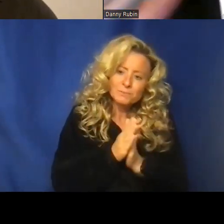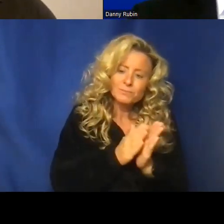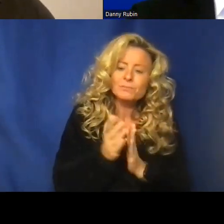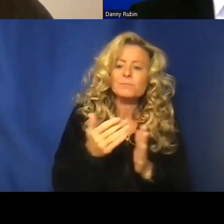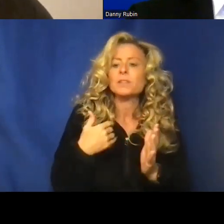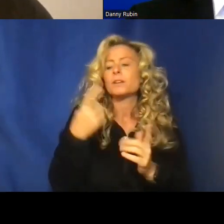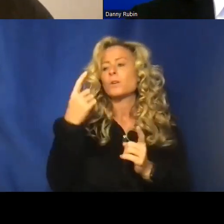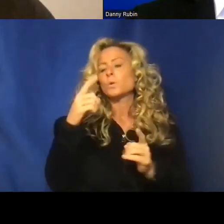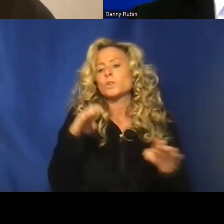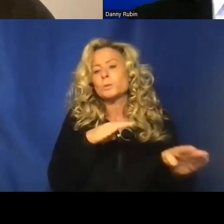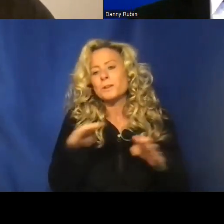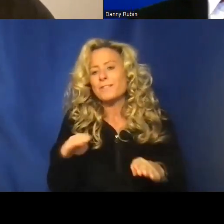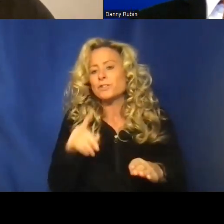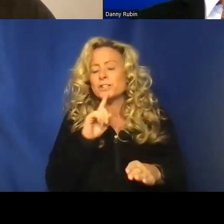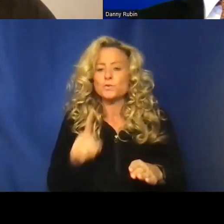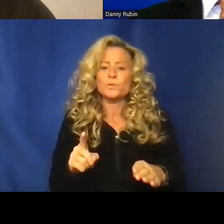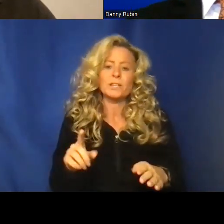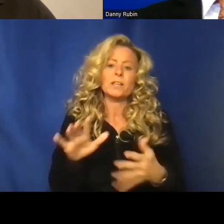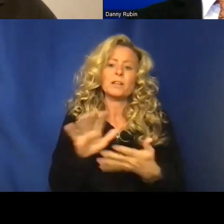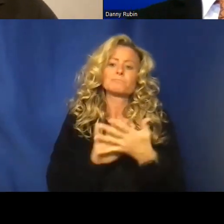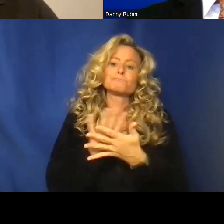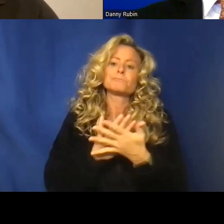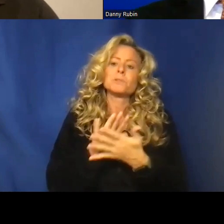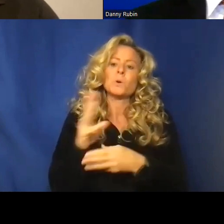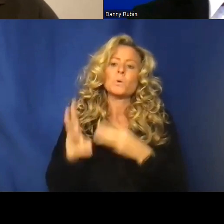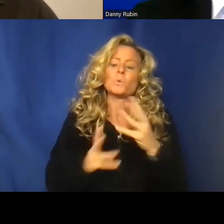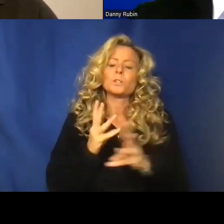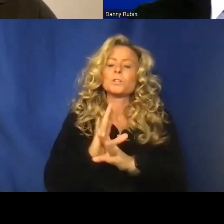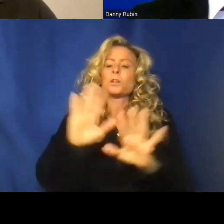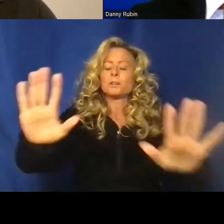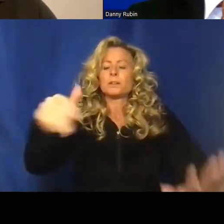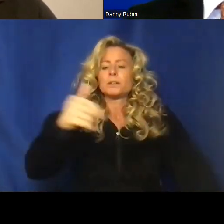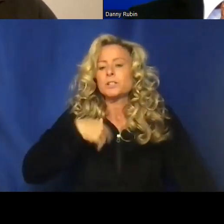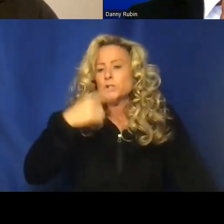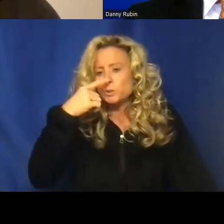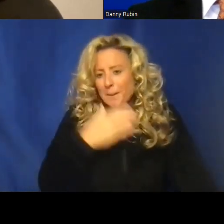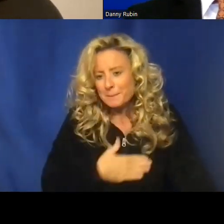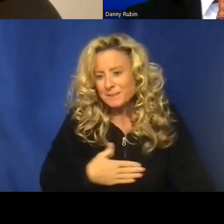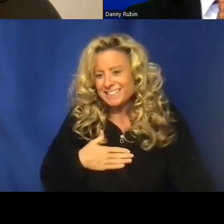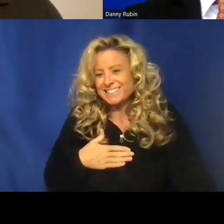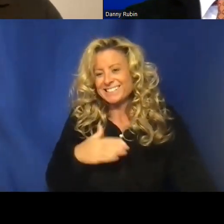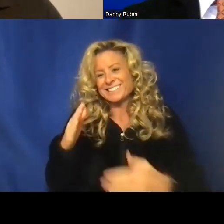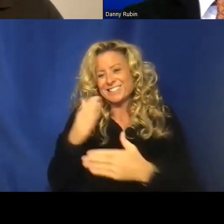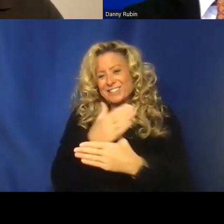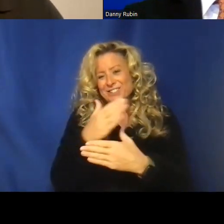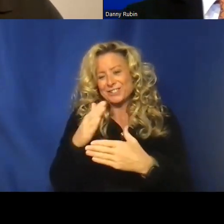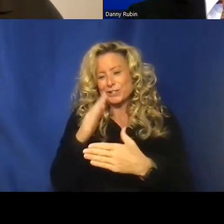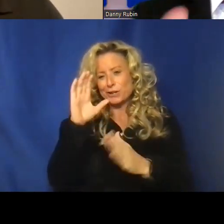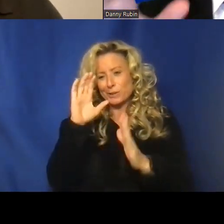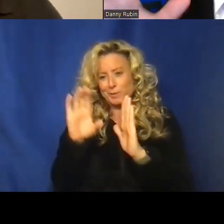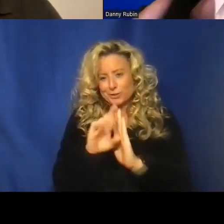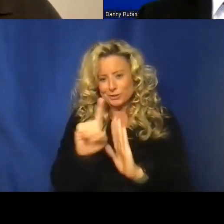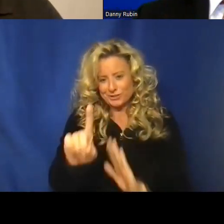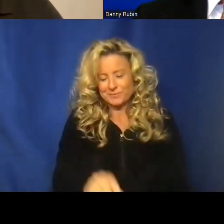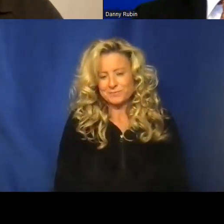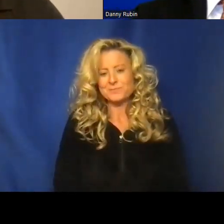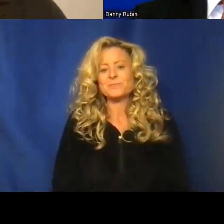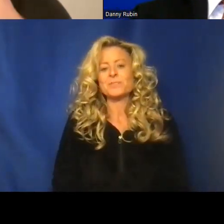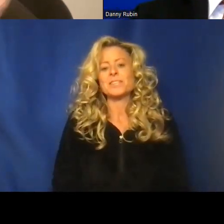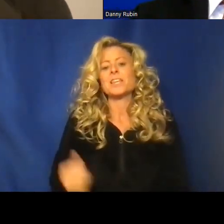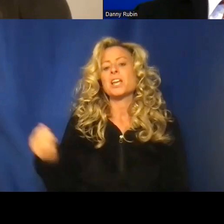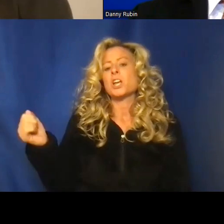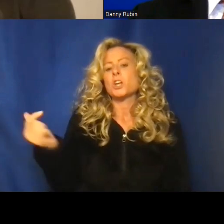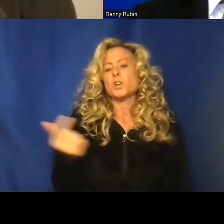this is a very nascent world. Oh, I Mm-hmm. almost forgot, I'd be remiss. Can you please share the picture? Let's set it up first. Okay. And I think everyone's going to